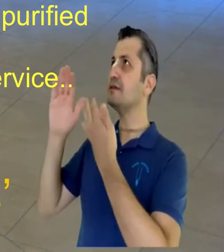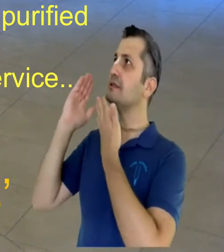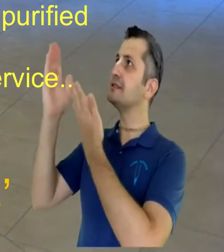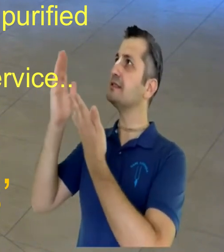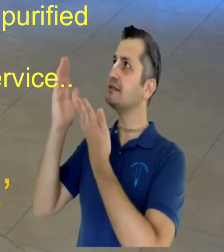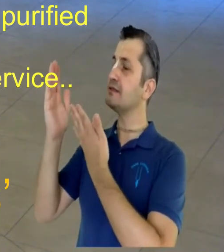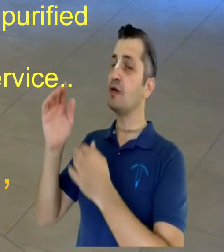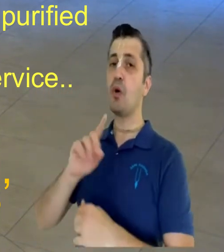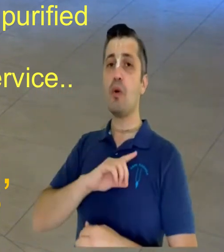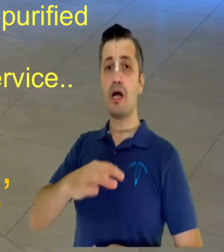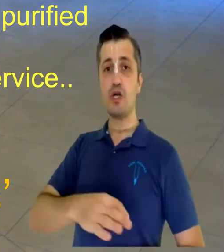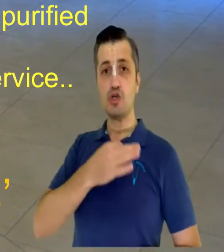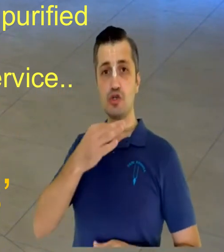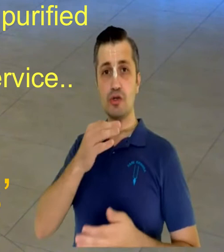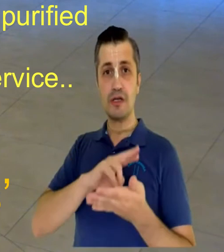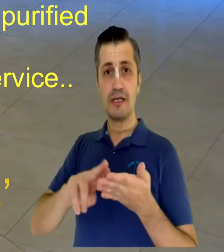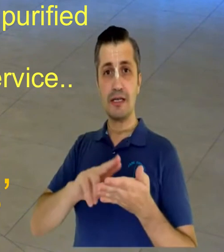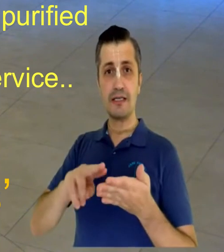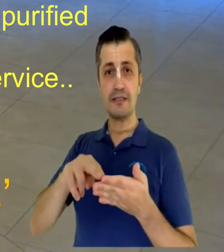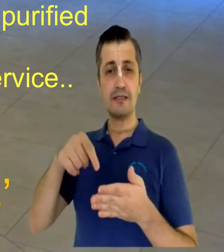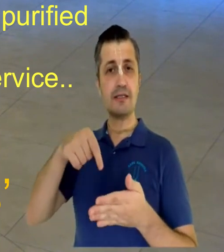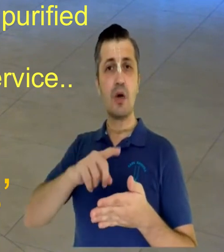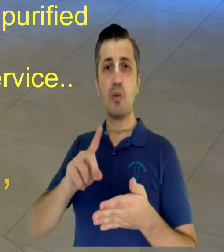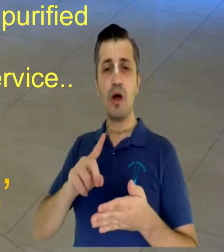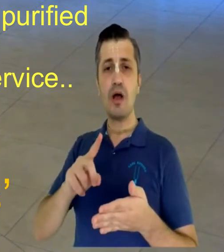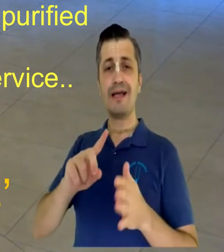servants. And so it's like